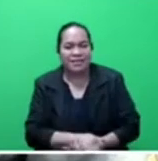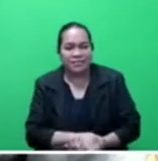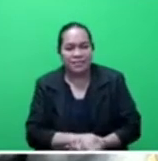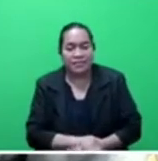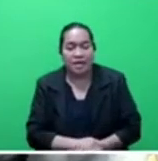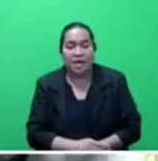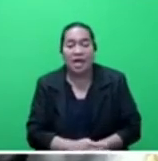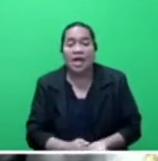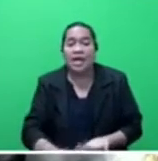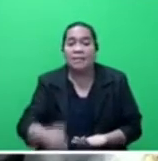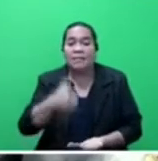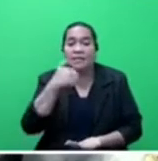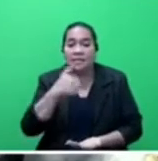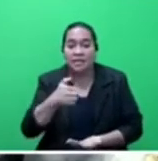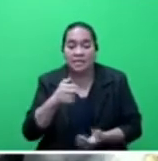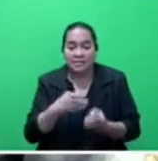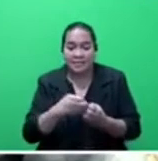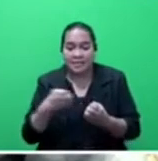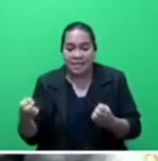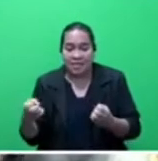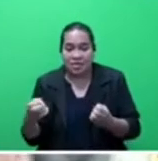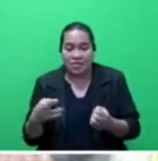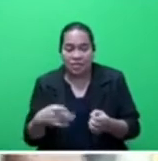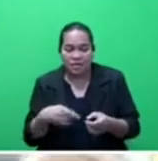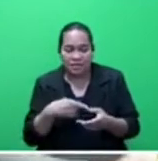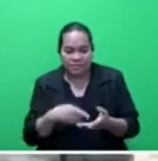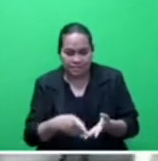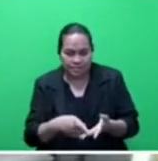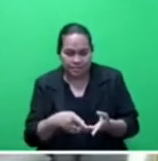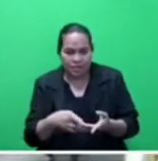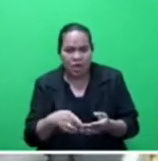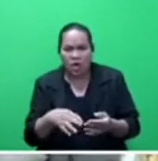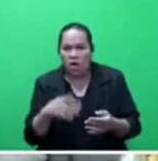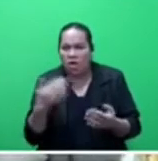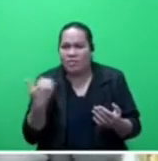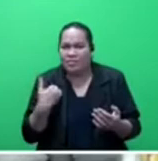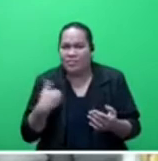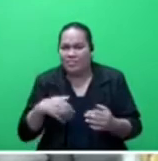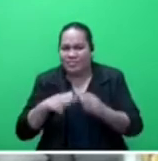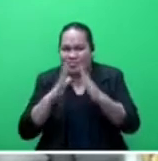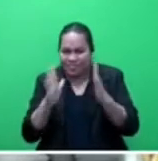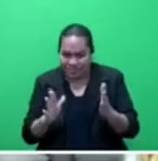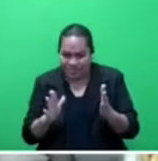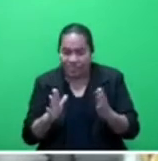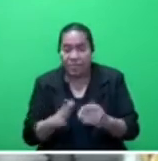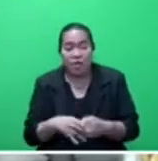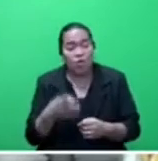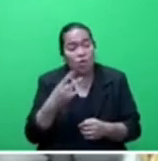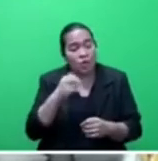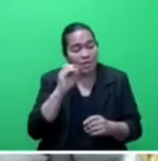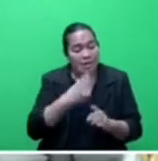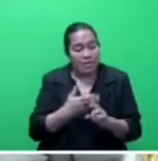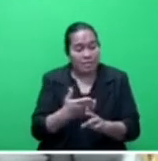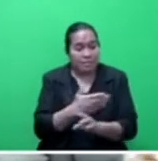is VAT extension on disposal of residential dwellings. In 2010, the VAT Act